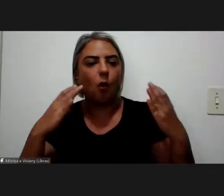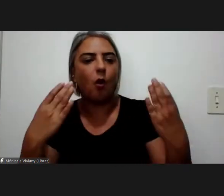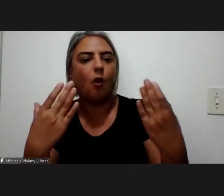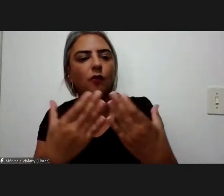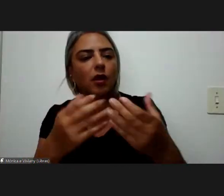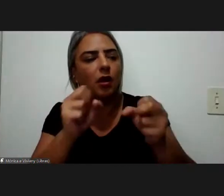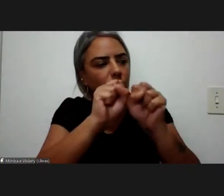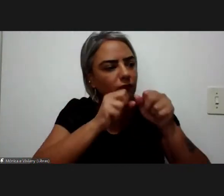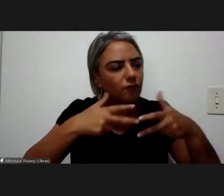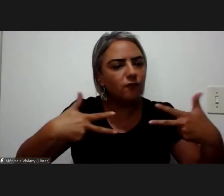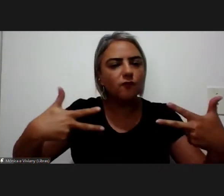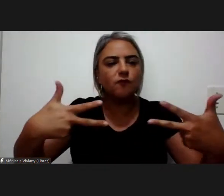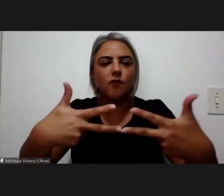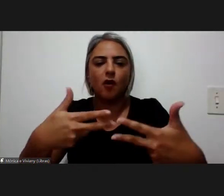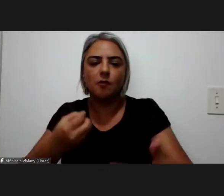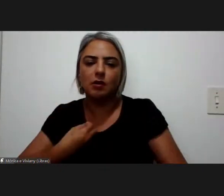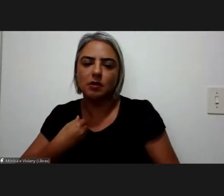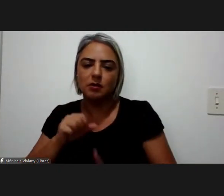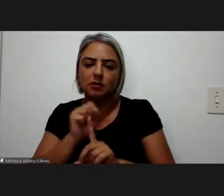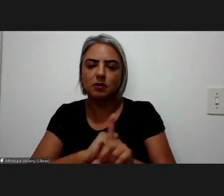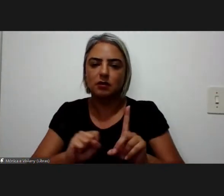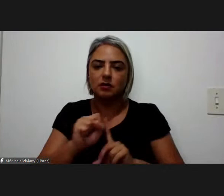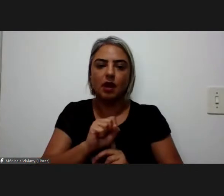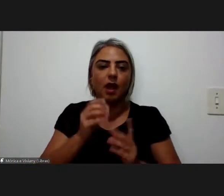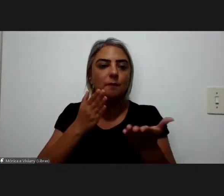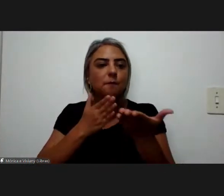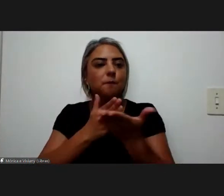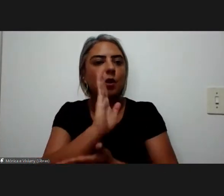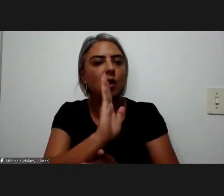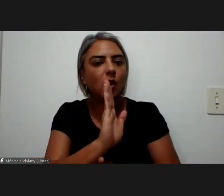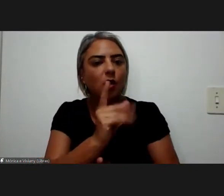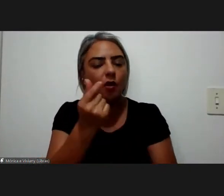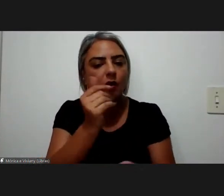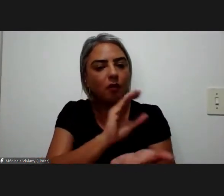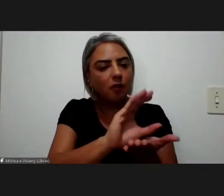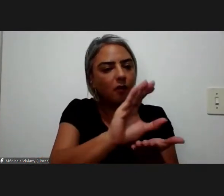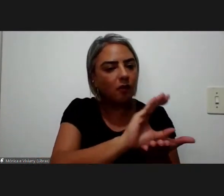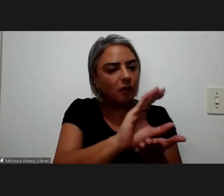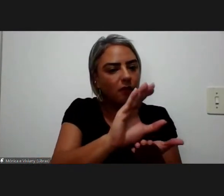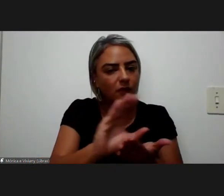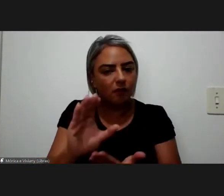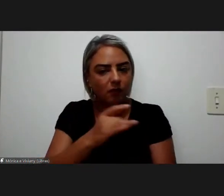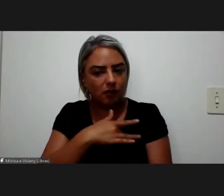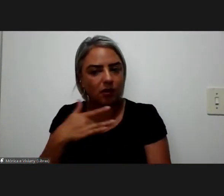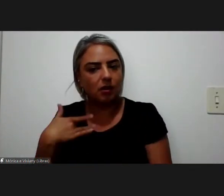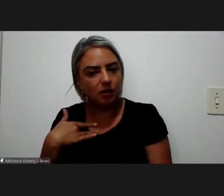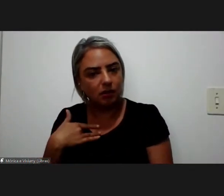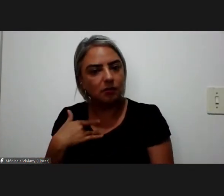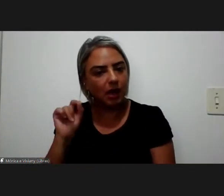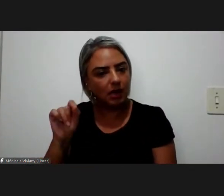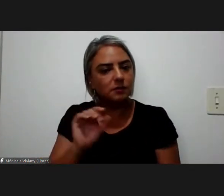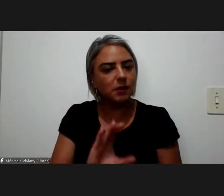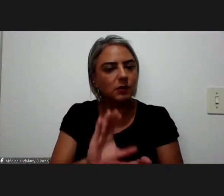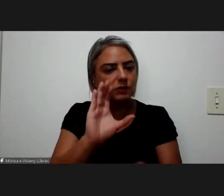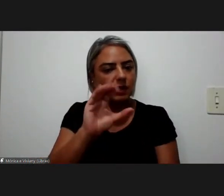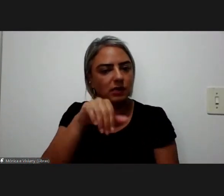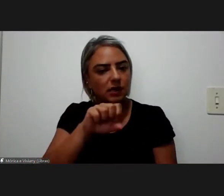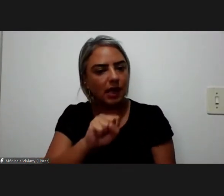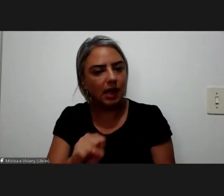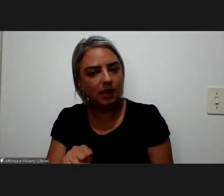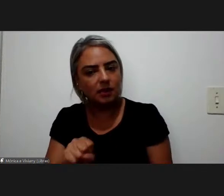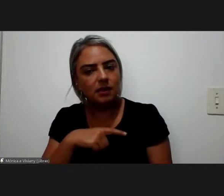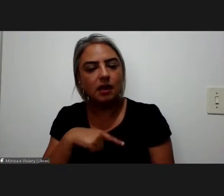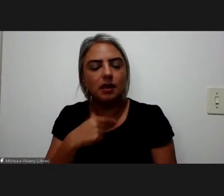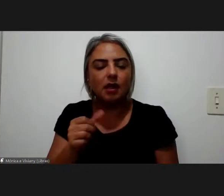of conferences, forums, the approval of the budget, health budget that goes through the